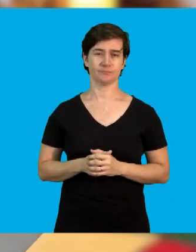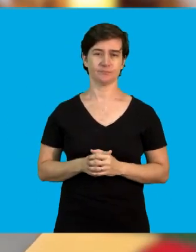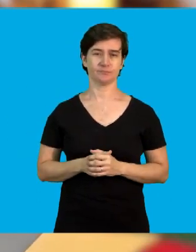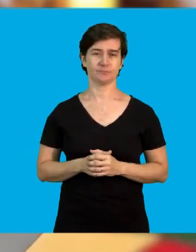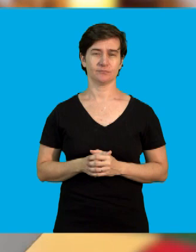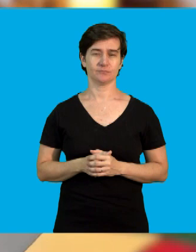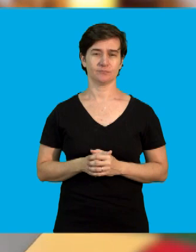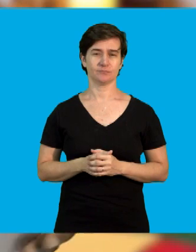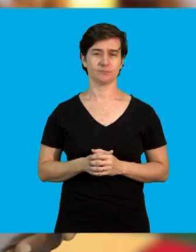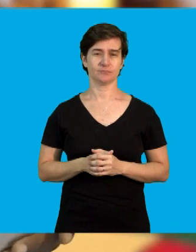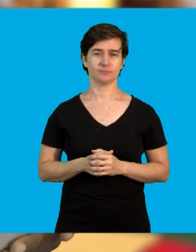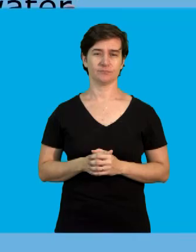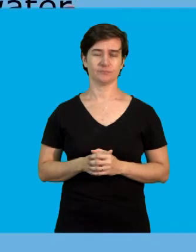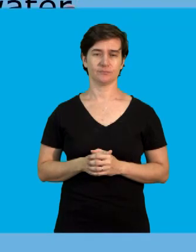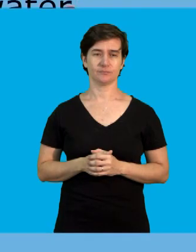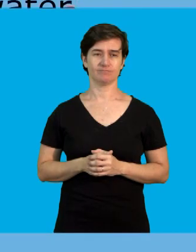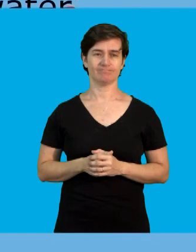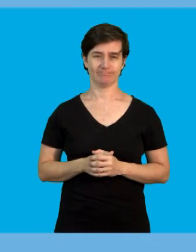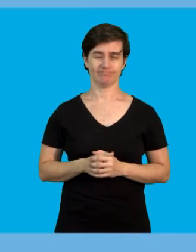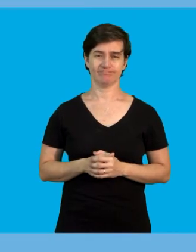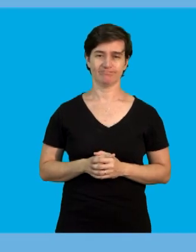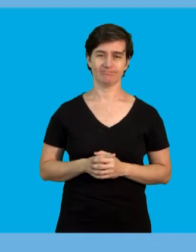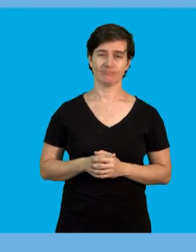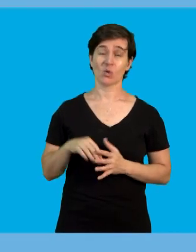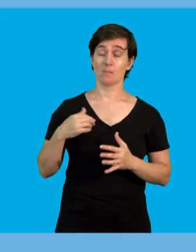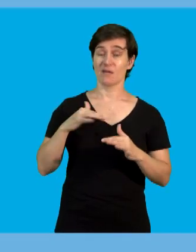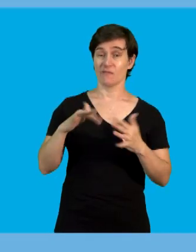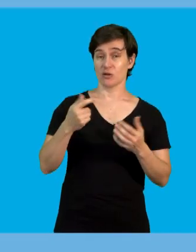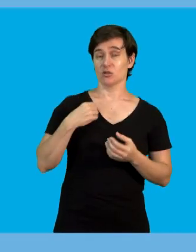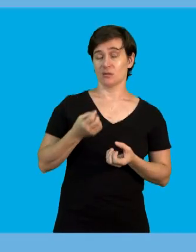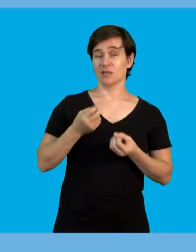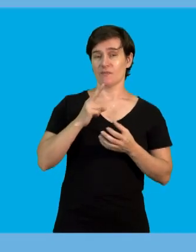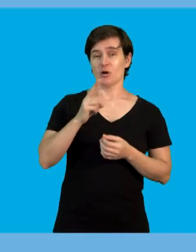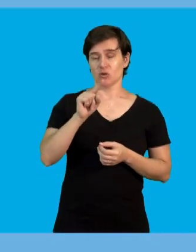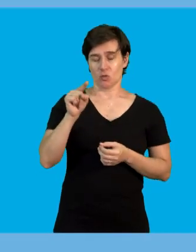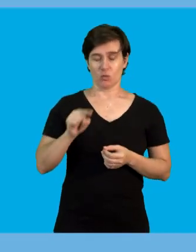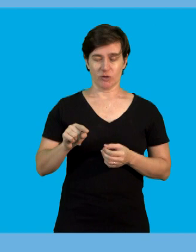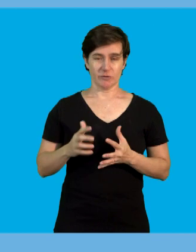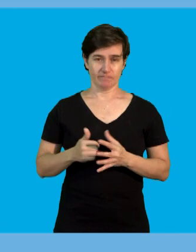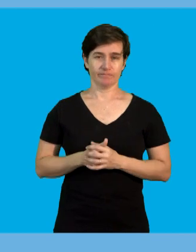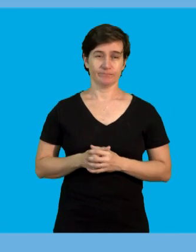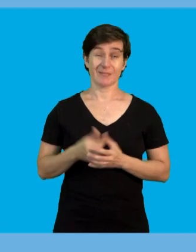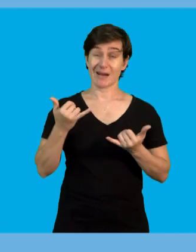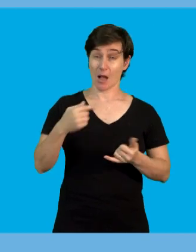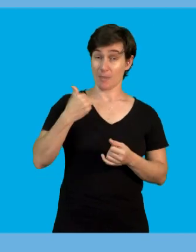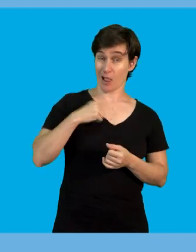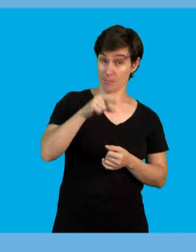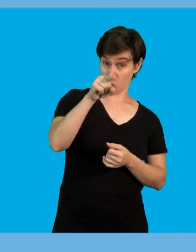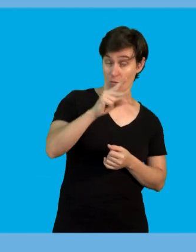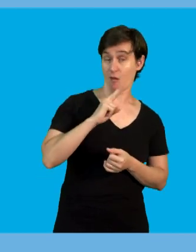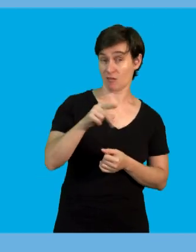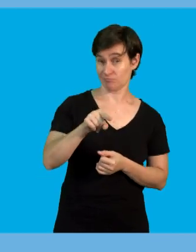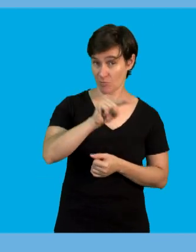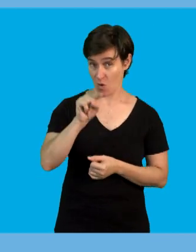basic. So then, the questions that I've answered for you, they are enough. Now I want you to answer this